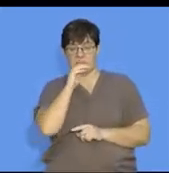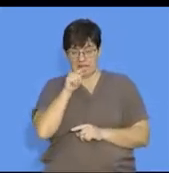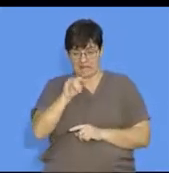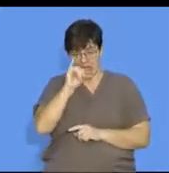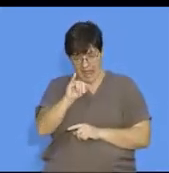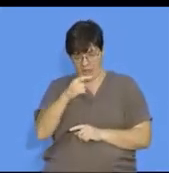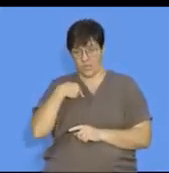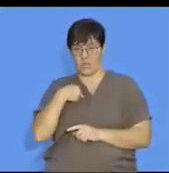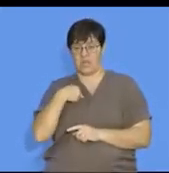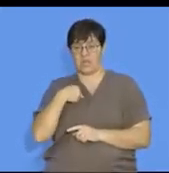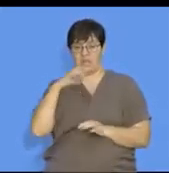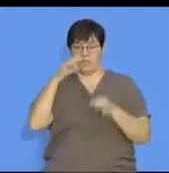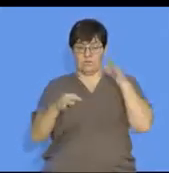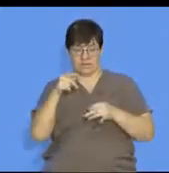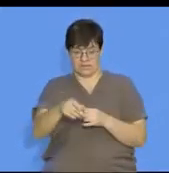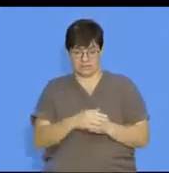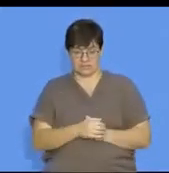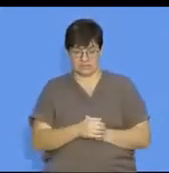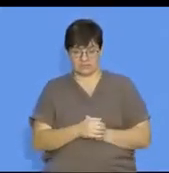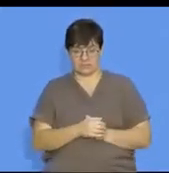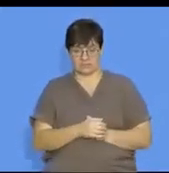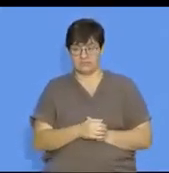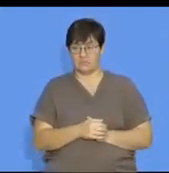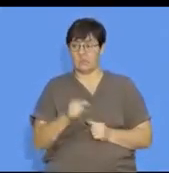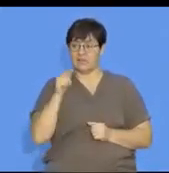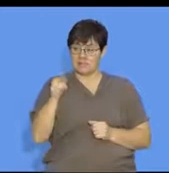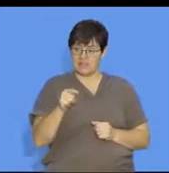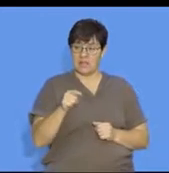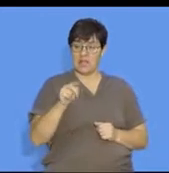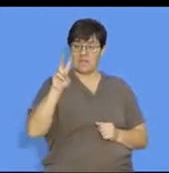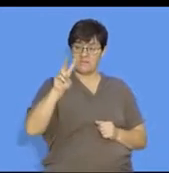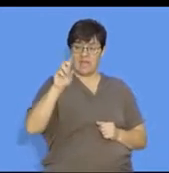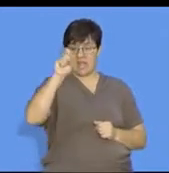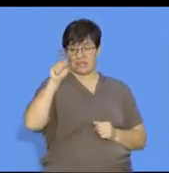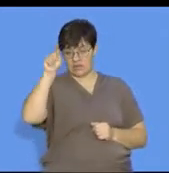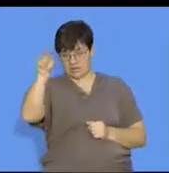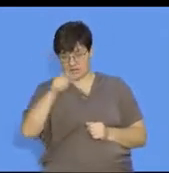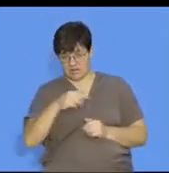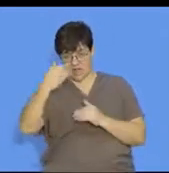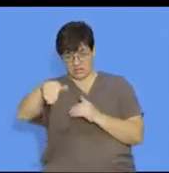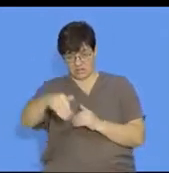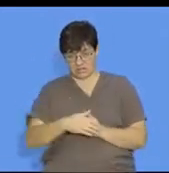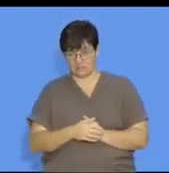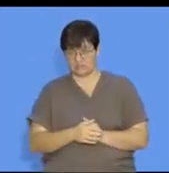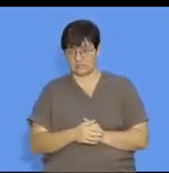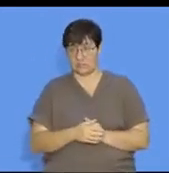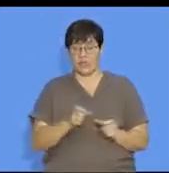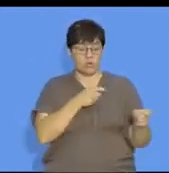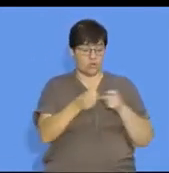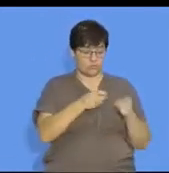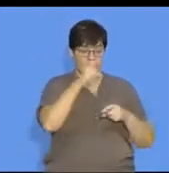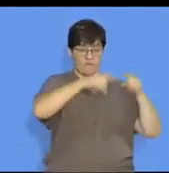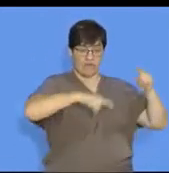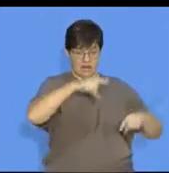is our I, okay? And then this we said is our V external, okay? And then the